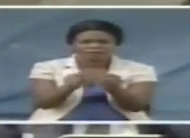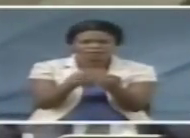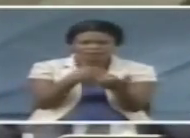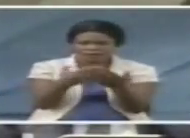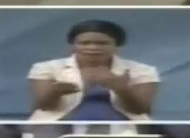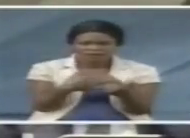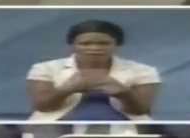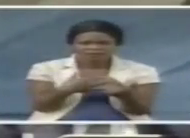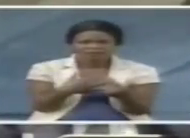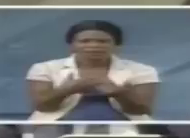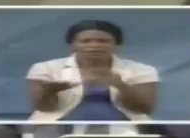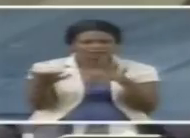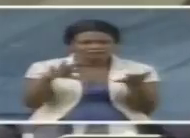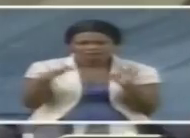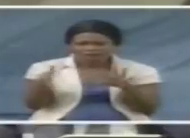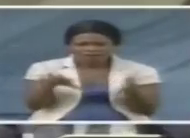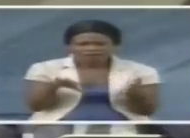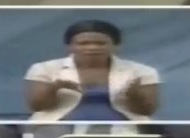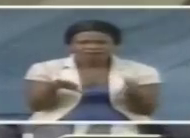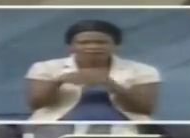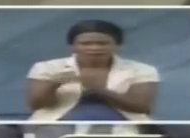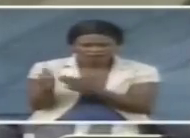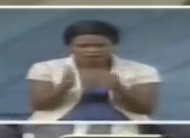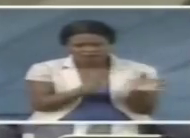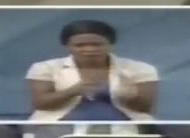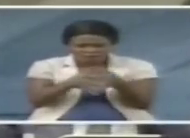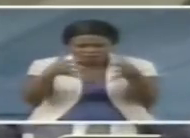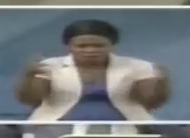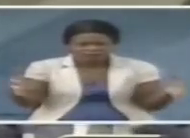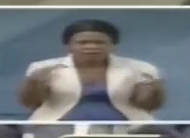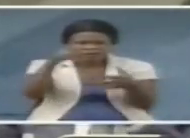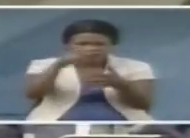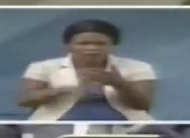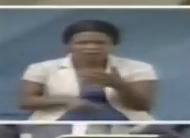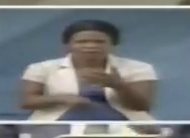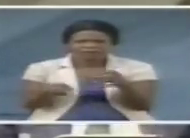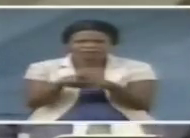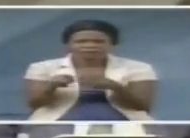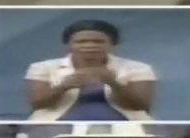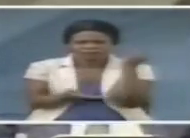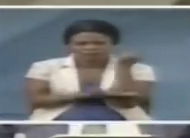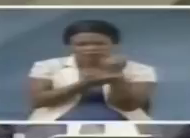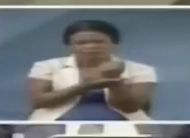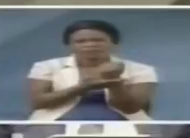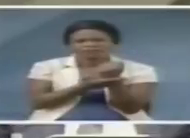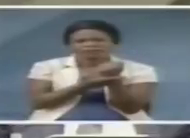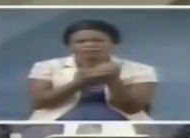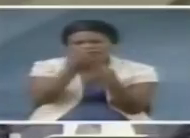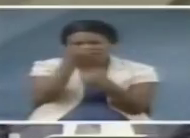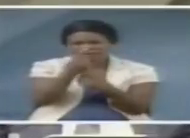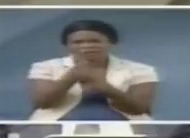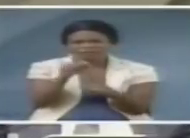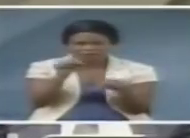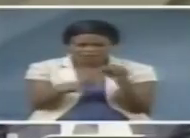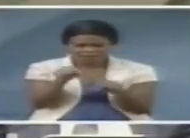tax system is simpler and fair in order to expand the tax base